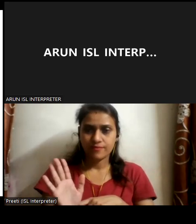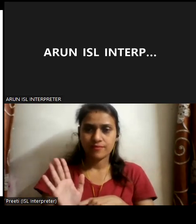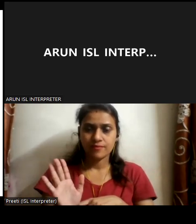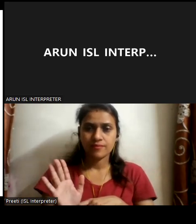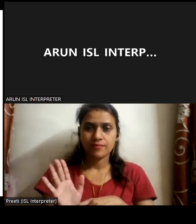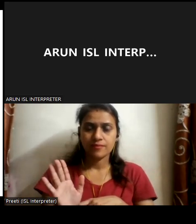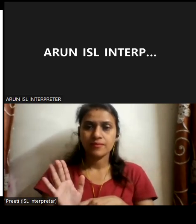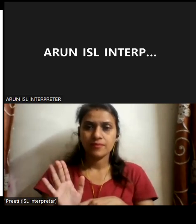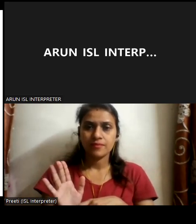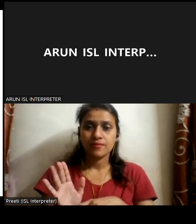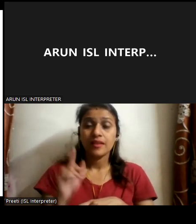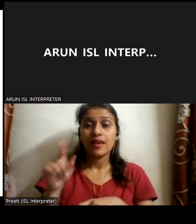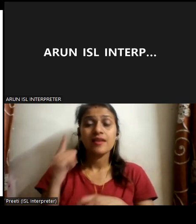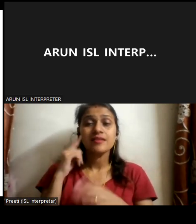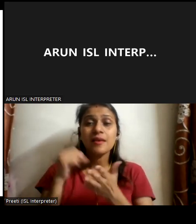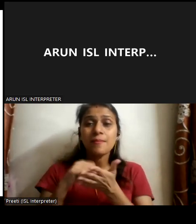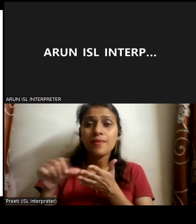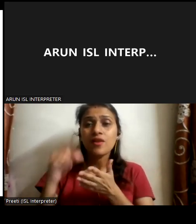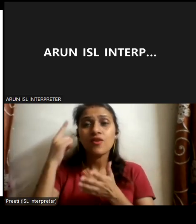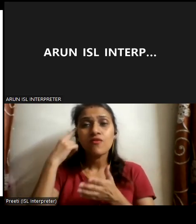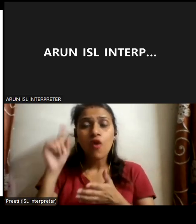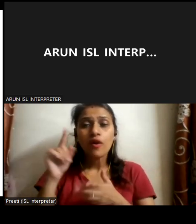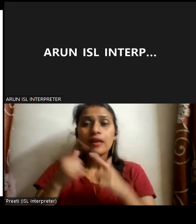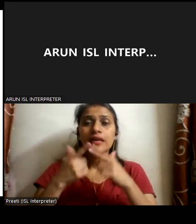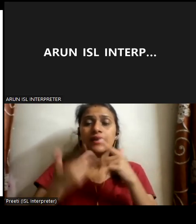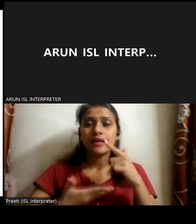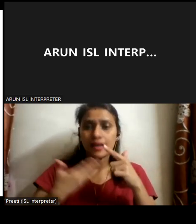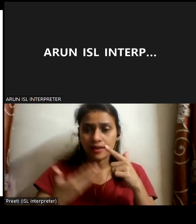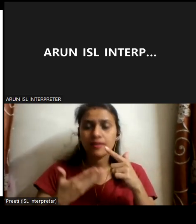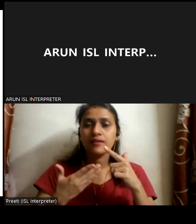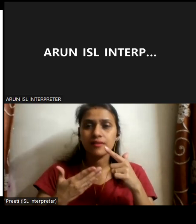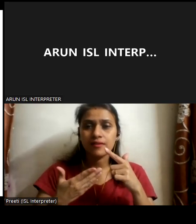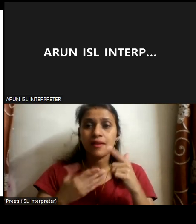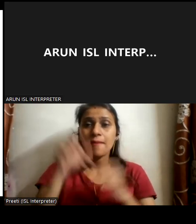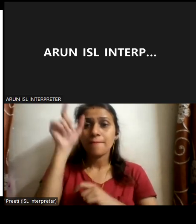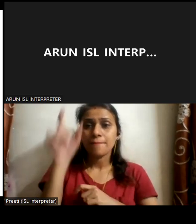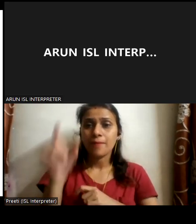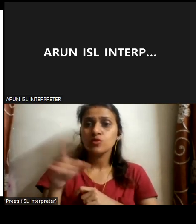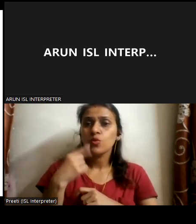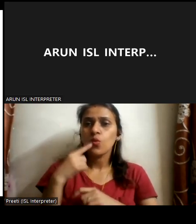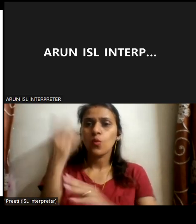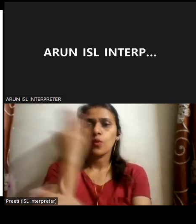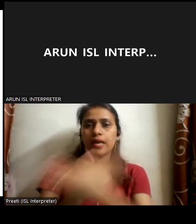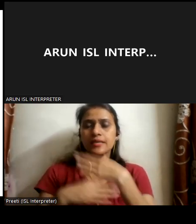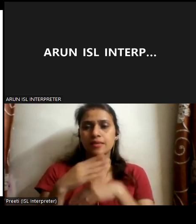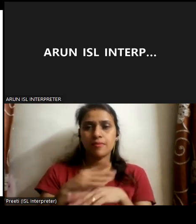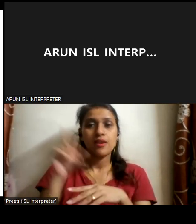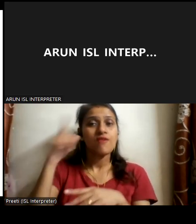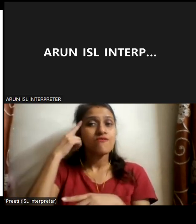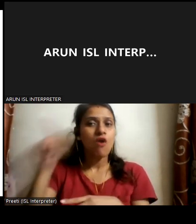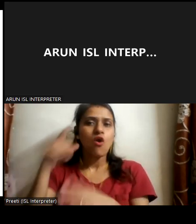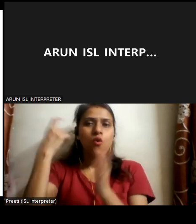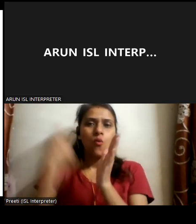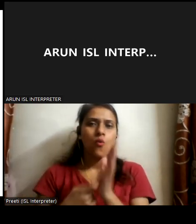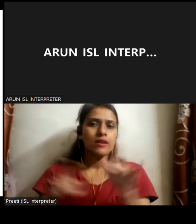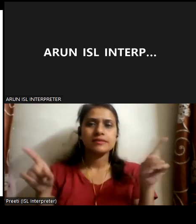mandatory for a implementing agency to train persons with disability. yah baat aap dhyan rakhe